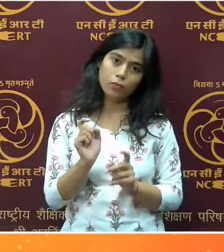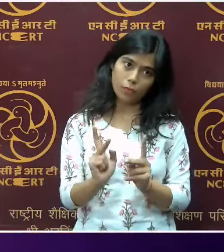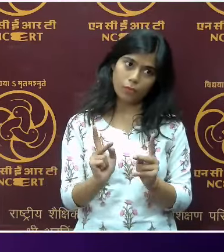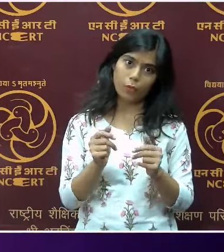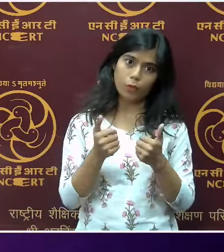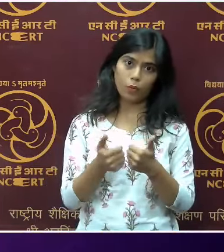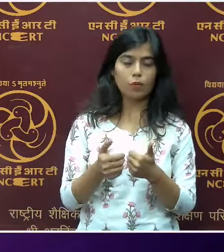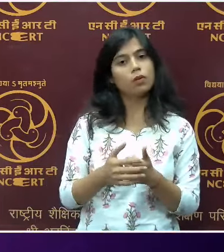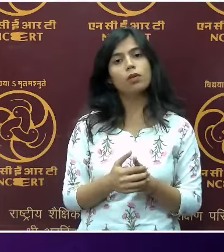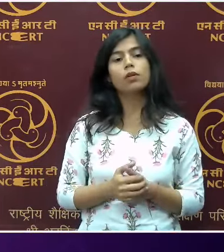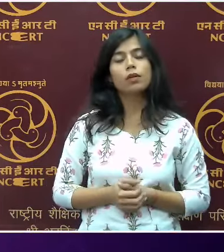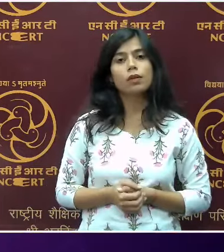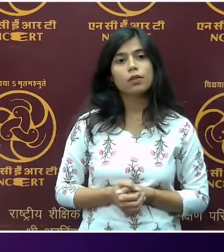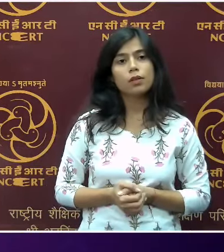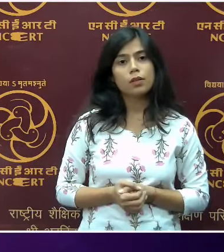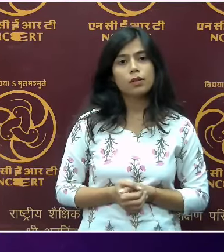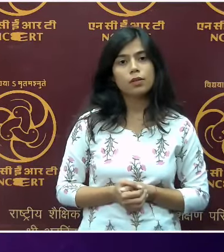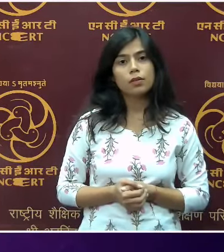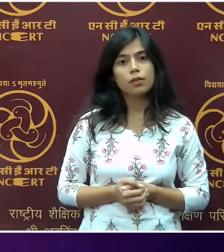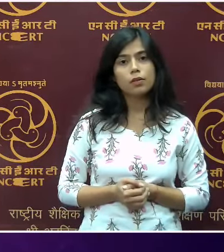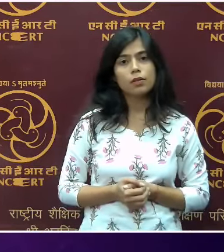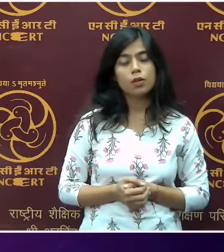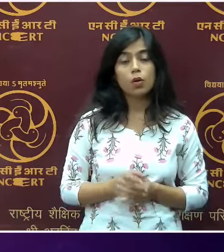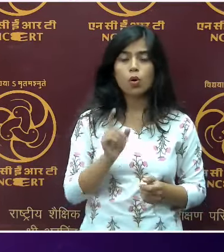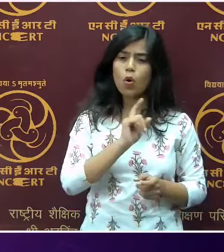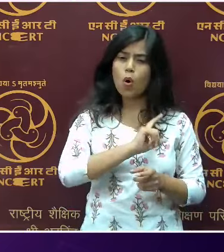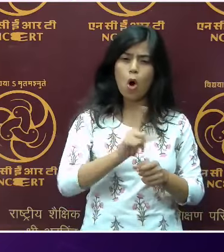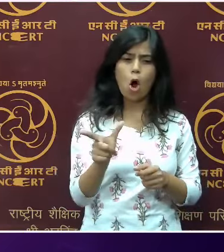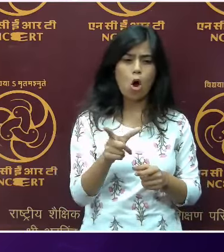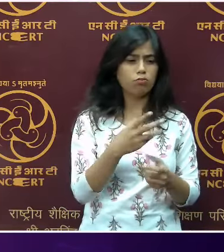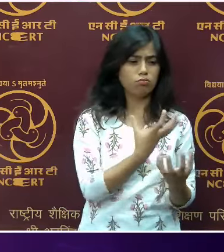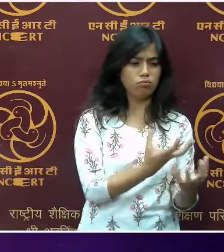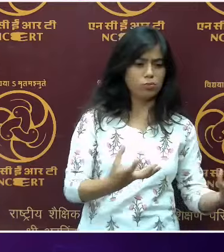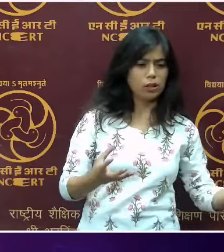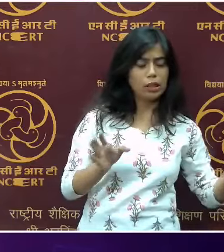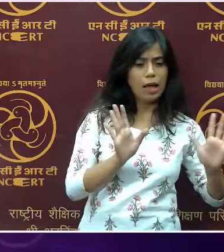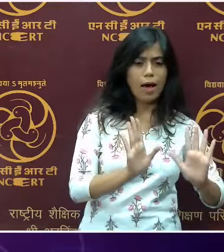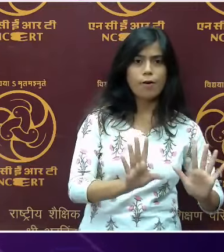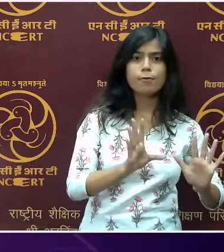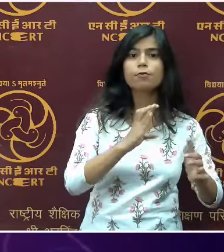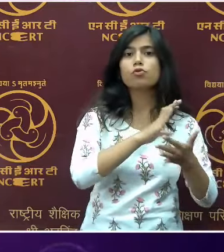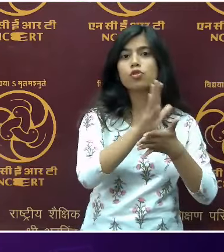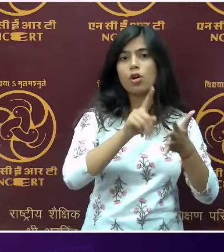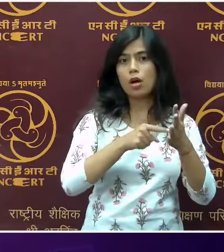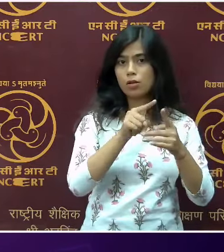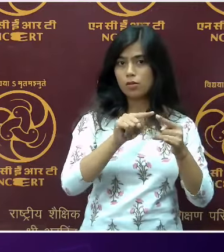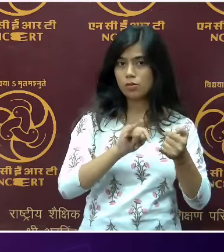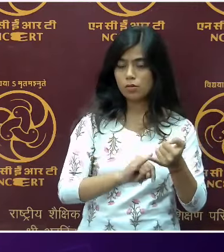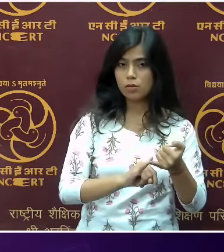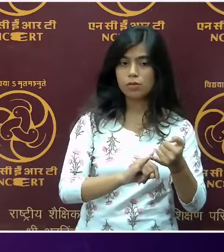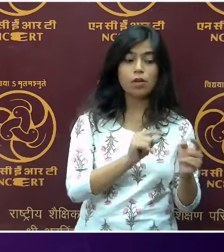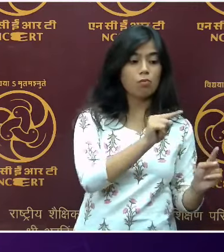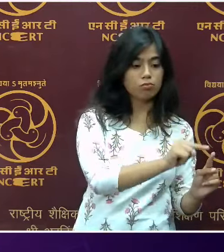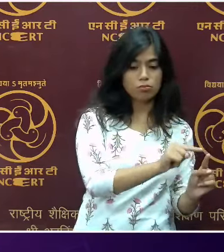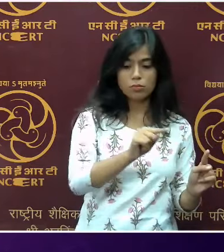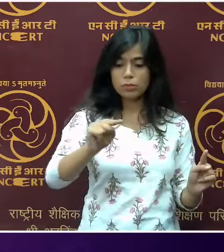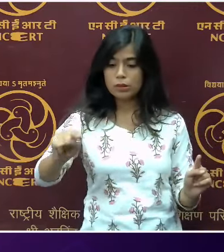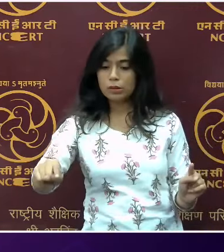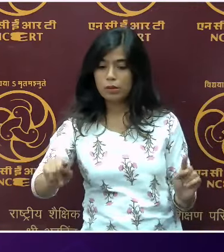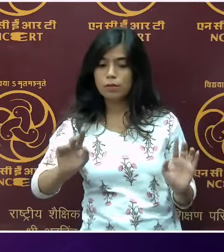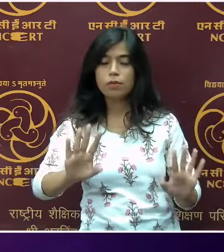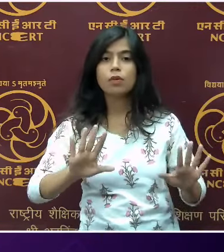that each object has charges, but if you make them to move from one point to another point, it will